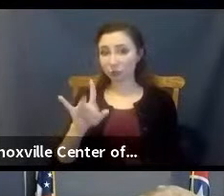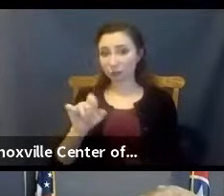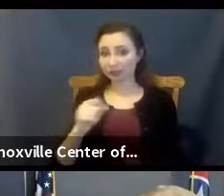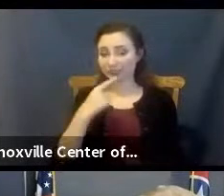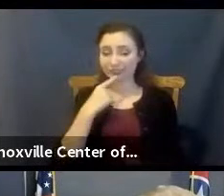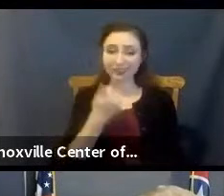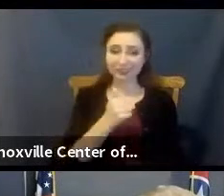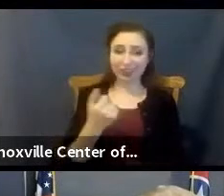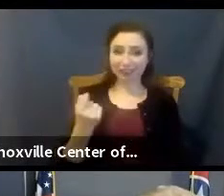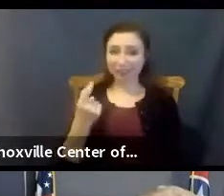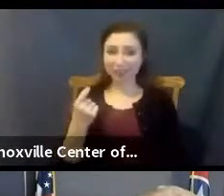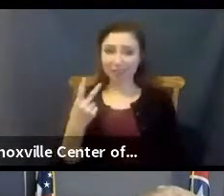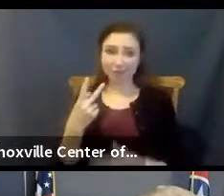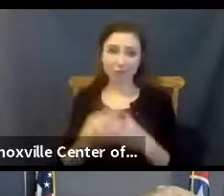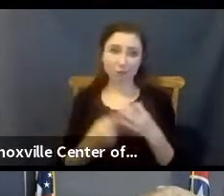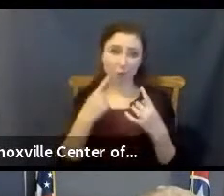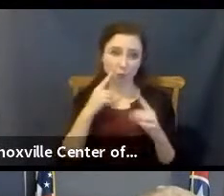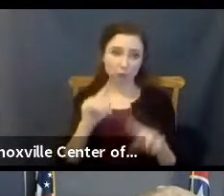work.